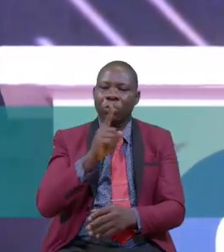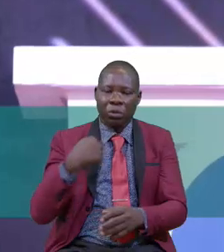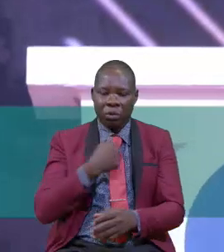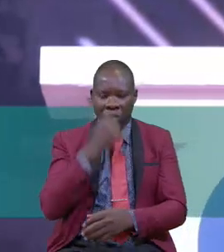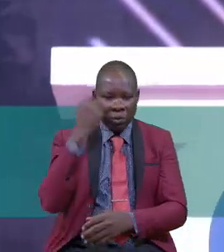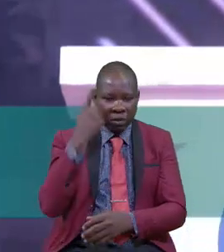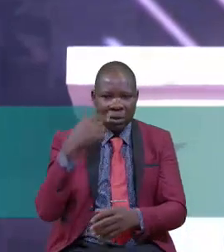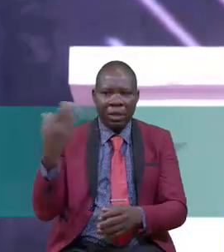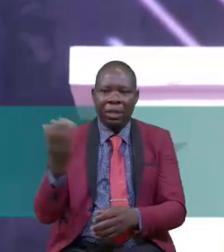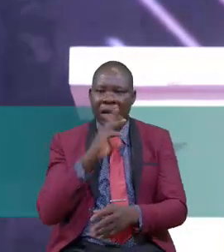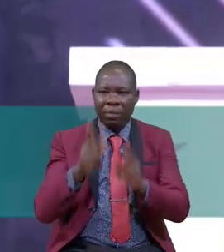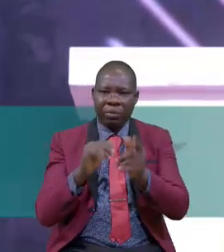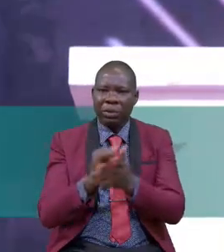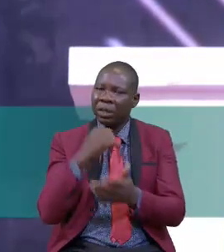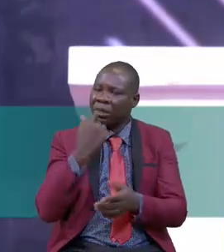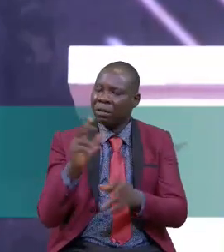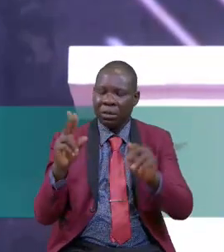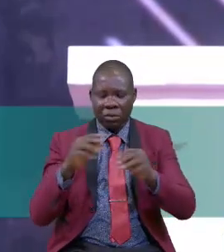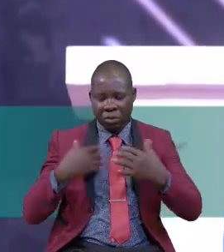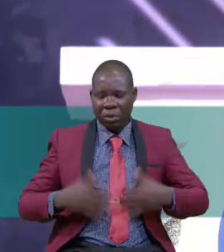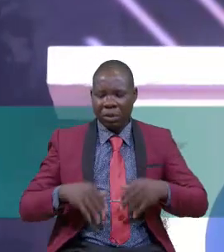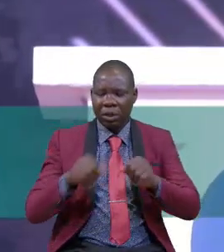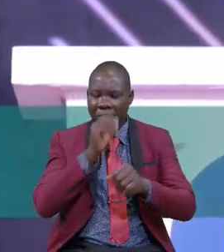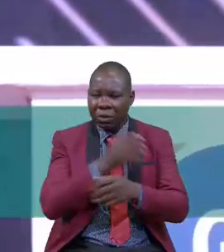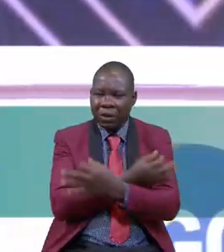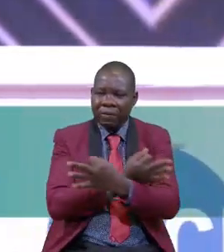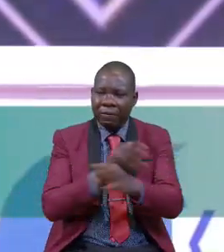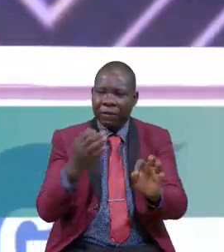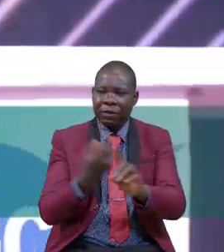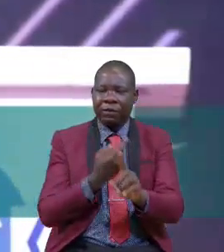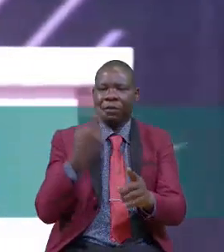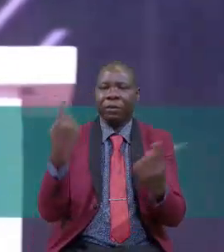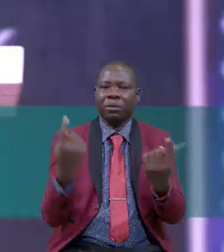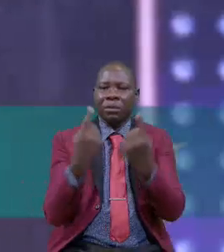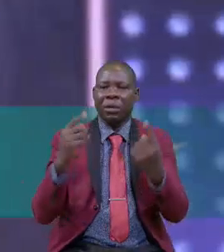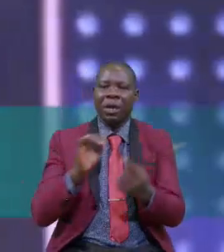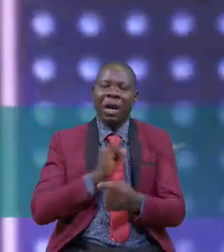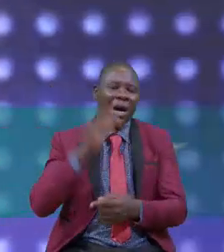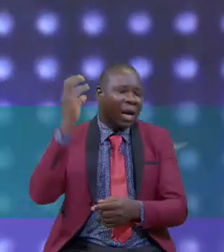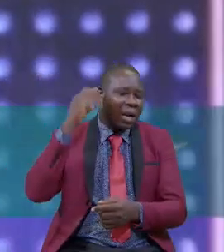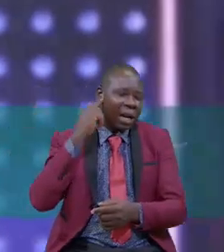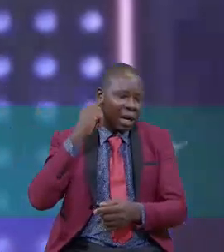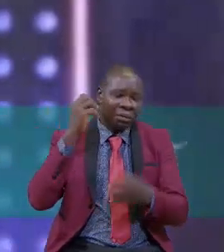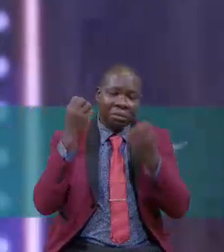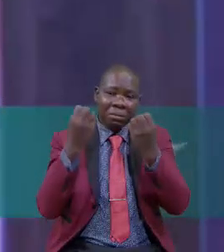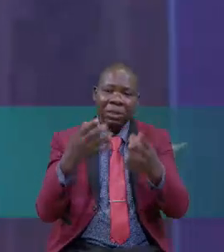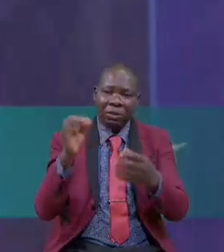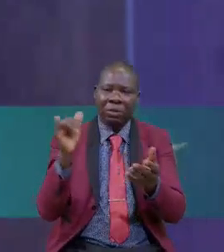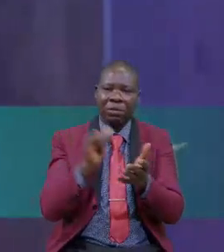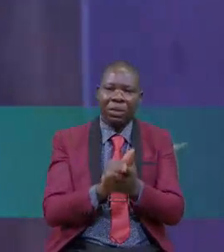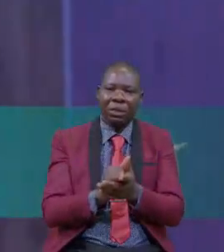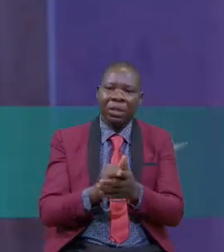said nobody can be free from sin. I've had a lot of that. But they are, you know, thinking in our